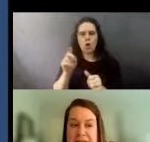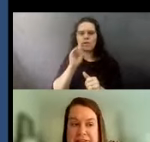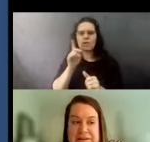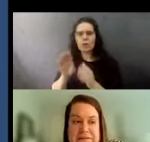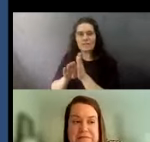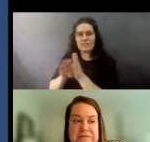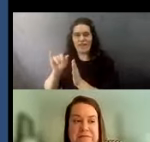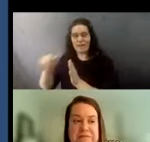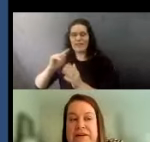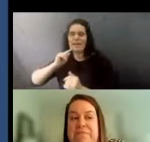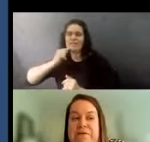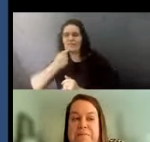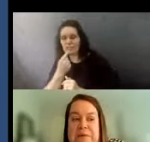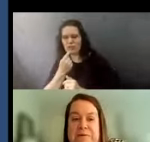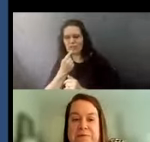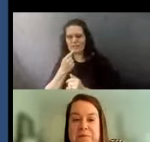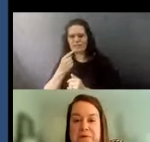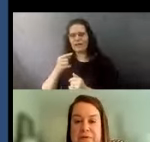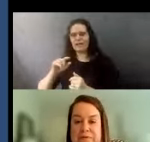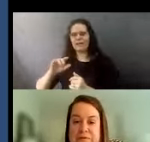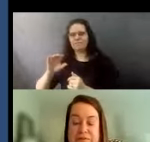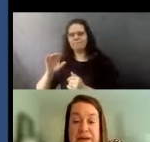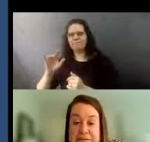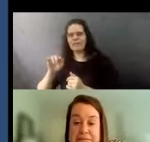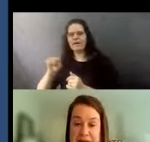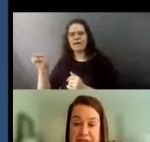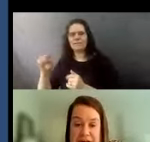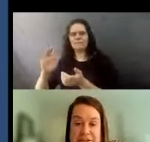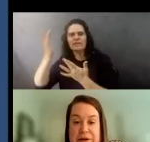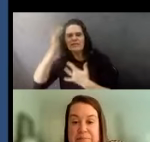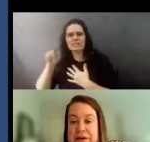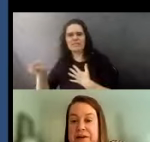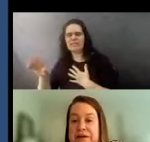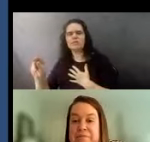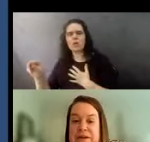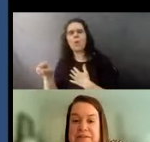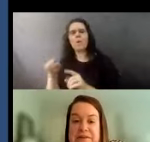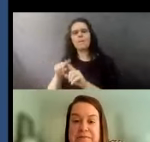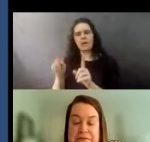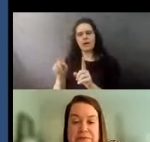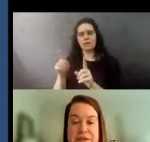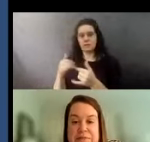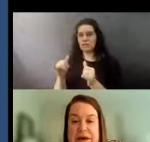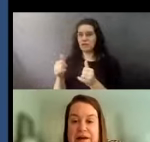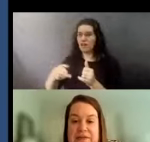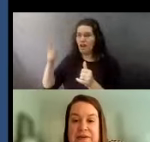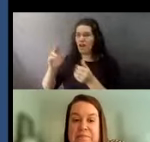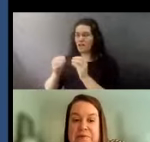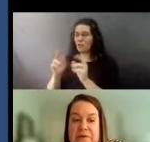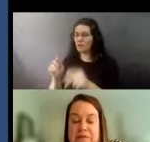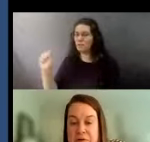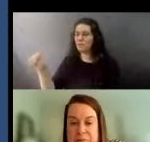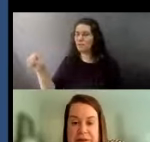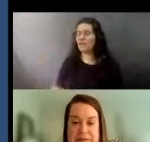Yeah, it's a frightening number of people whose lives have changed quite a bit. And it's a huge impact